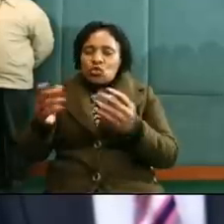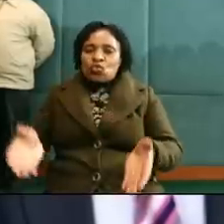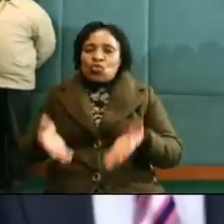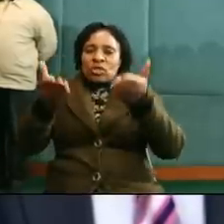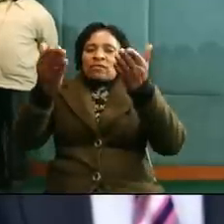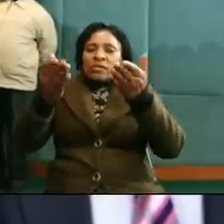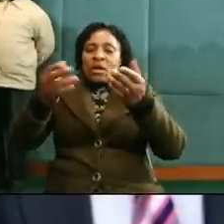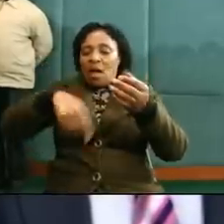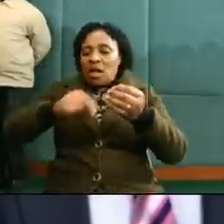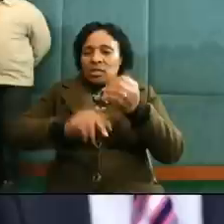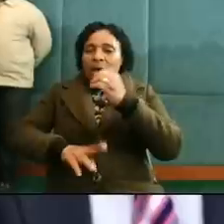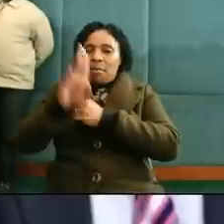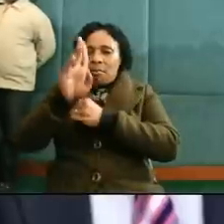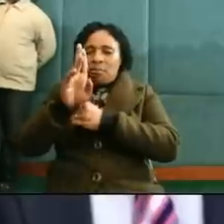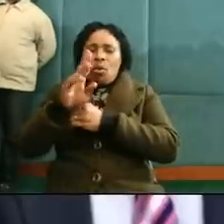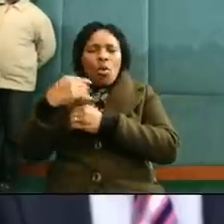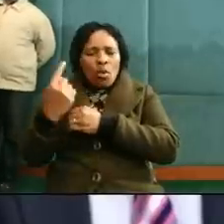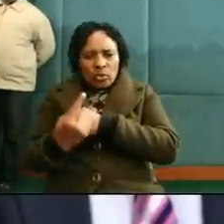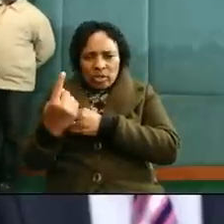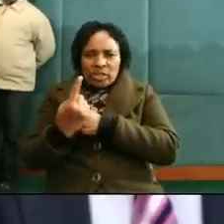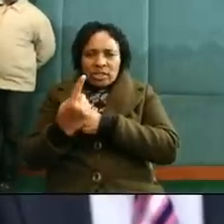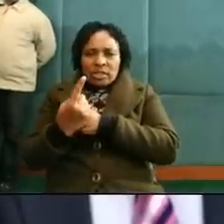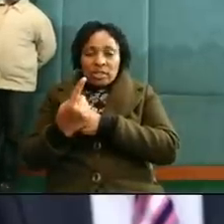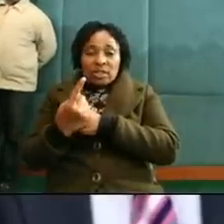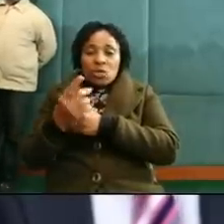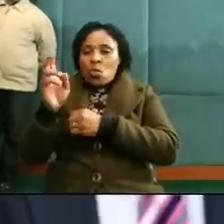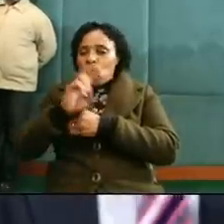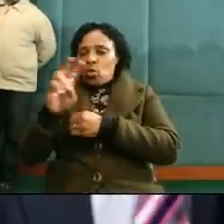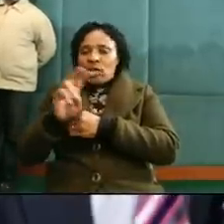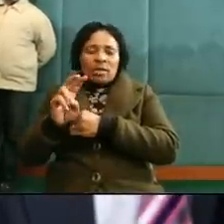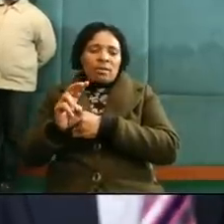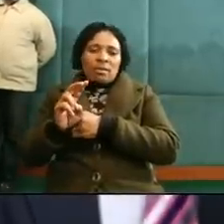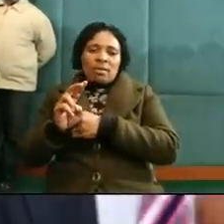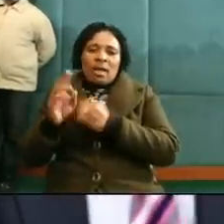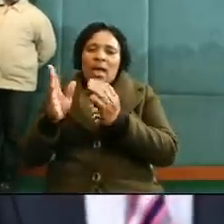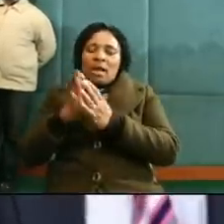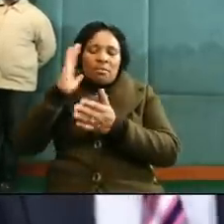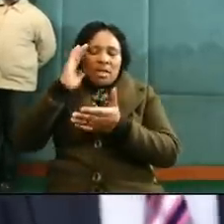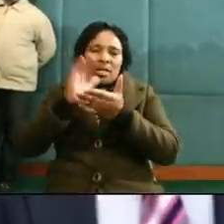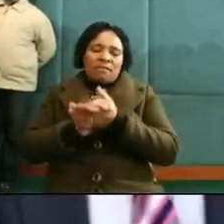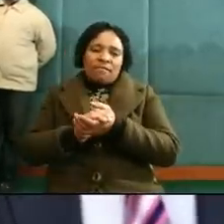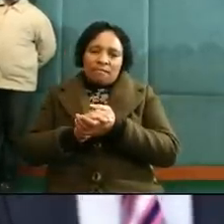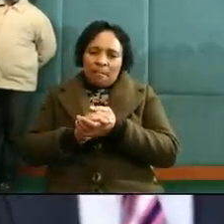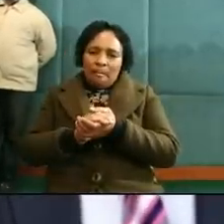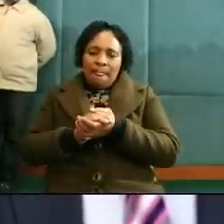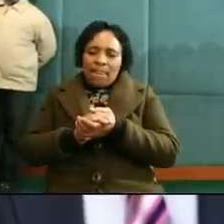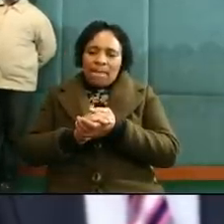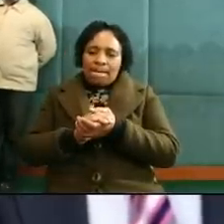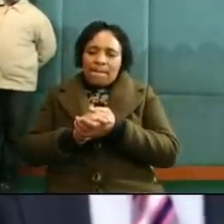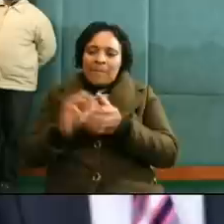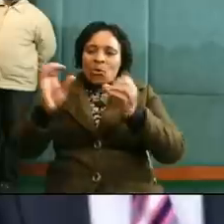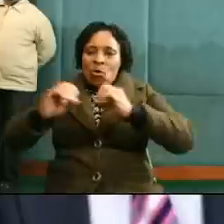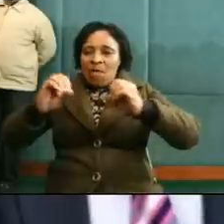us up only by looking and by believing.